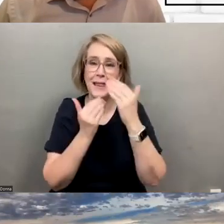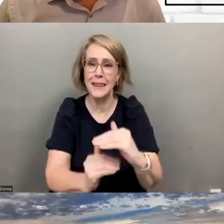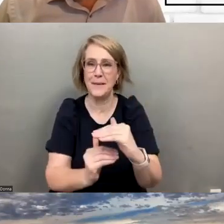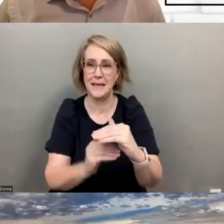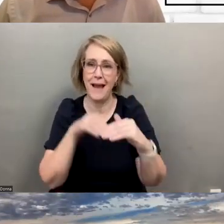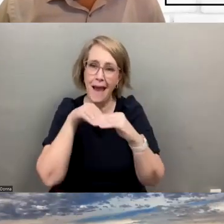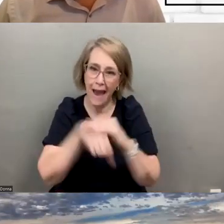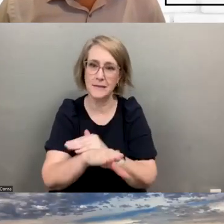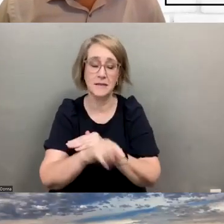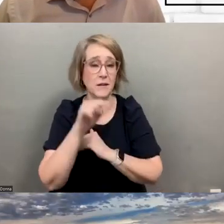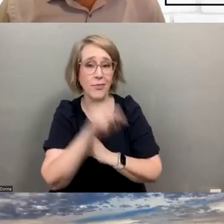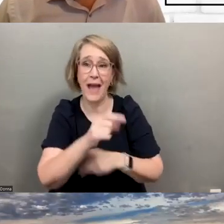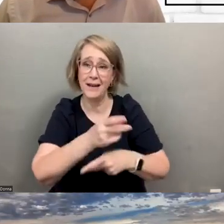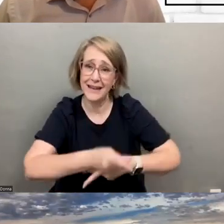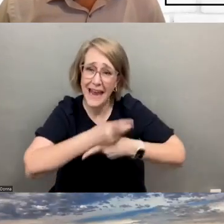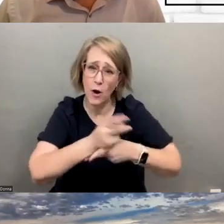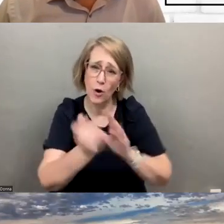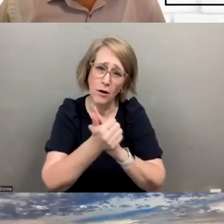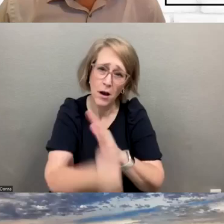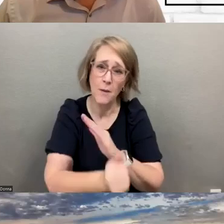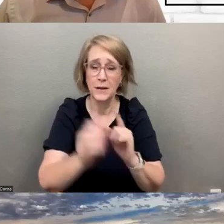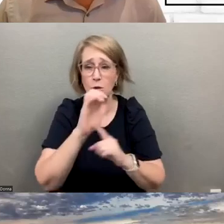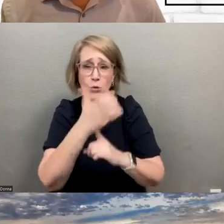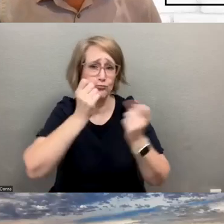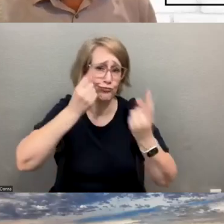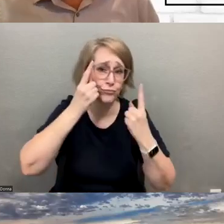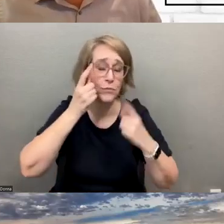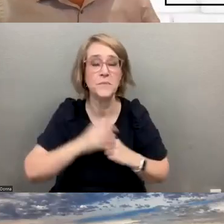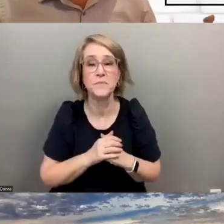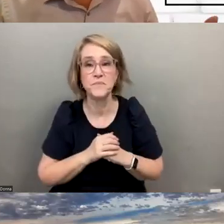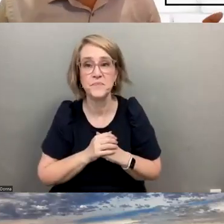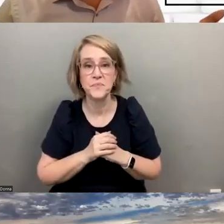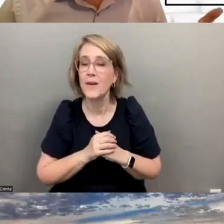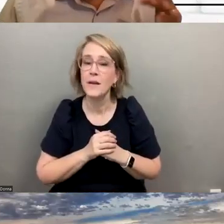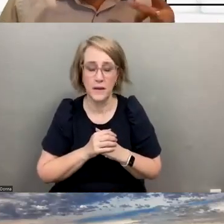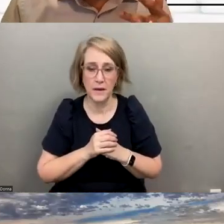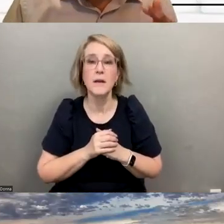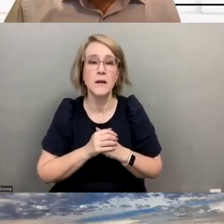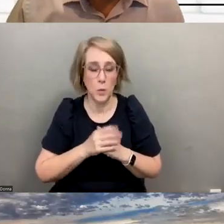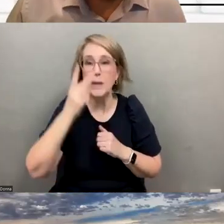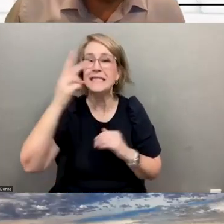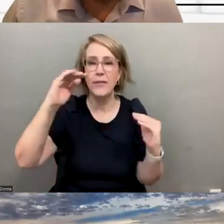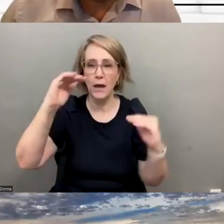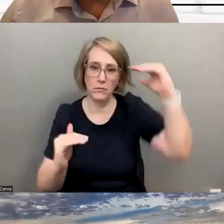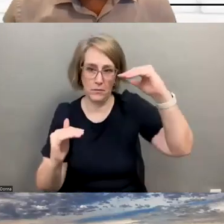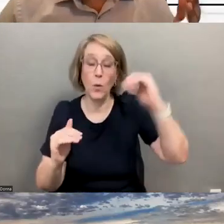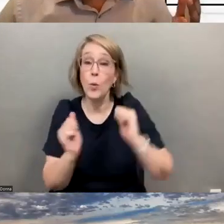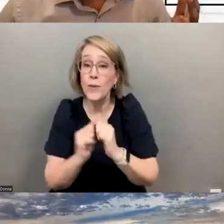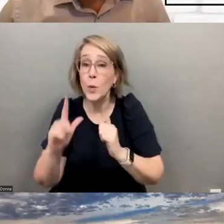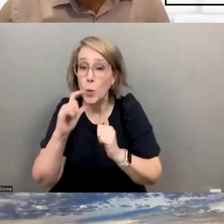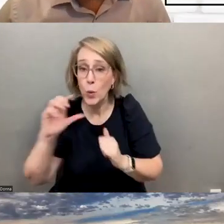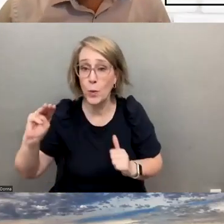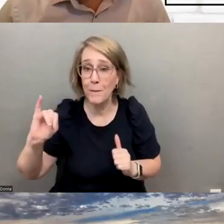access to culturally competent care. Because the disparity in mental health outcomes amongst the minority populations